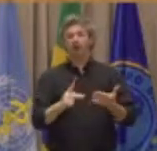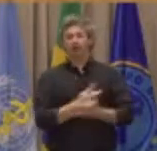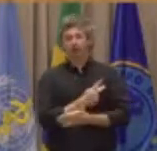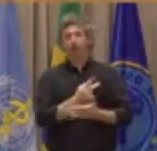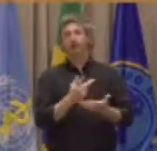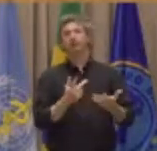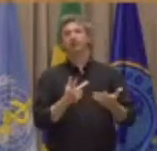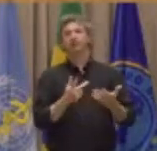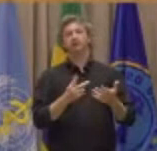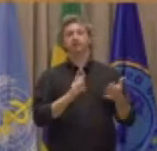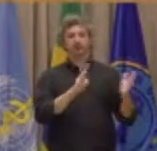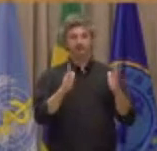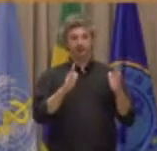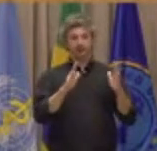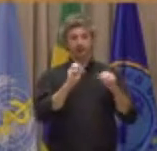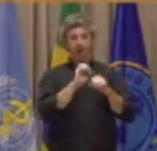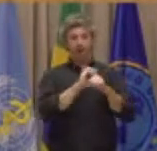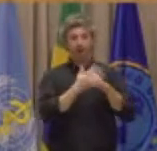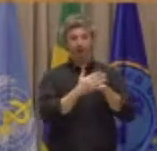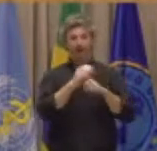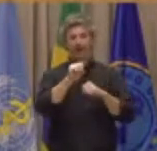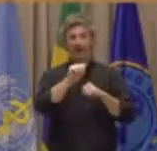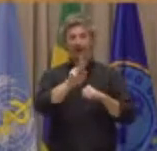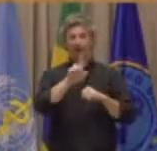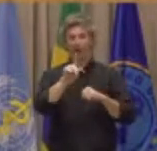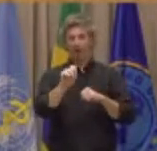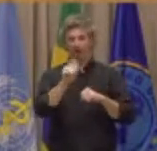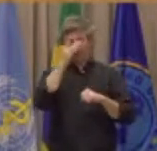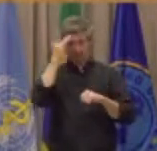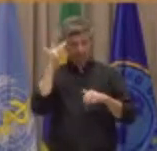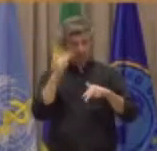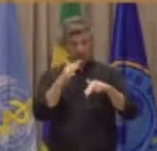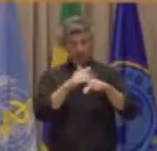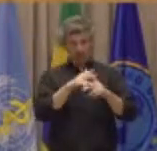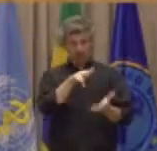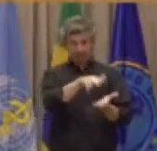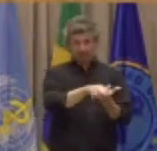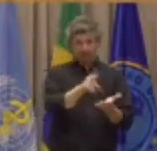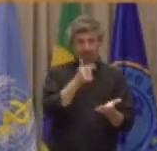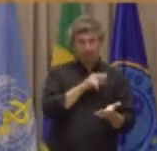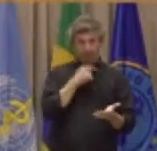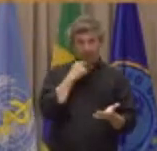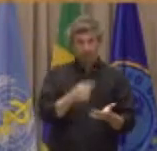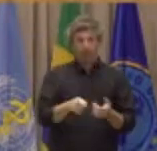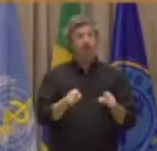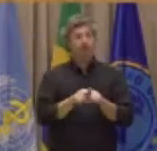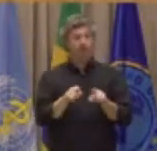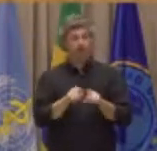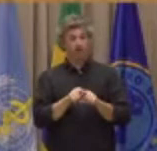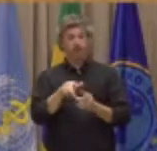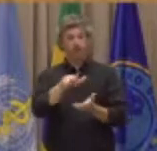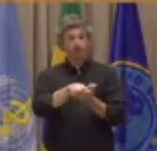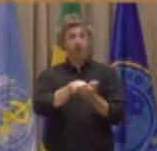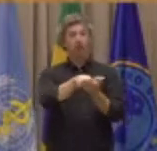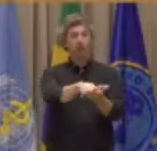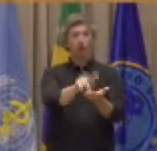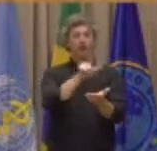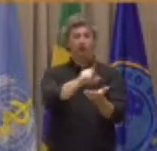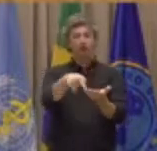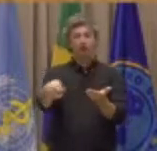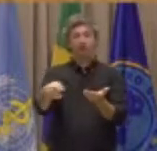the social pressure in the high COVID for the one that were not hospitalized, but the